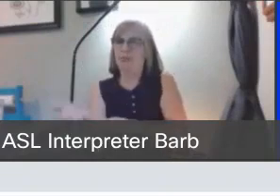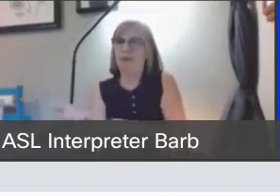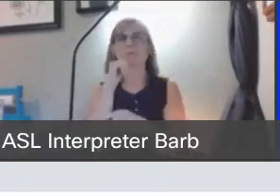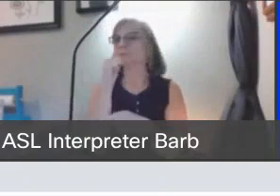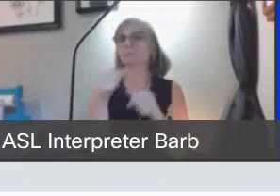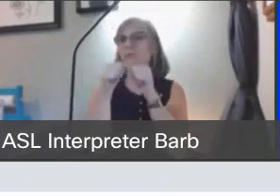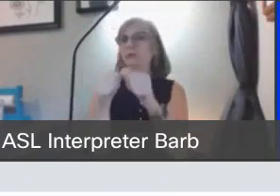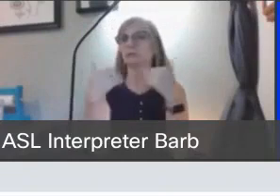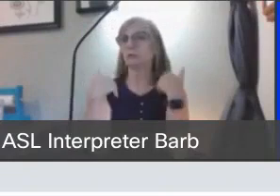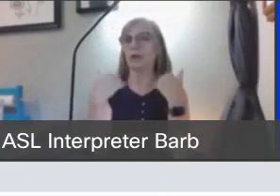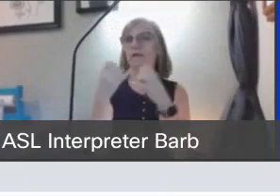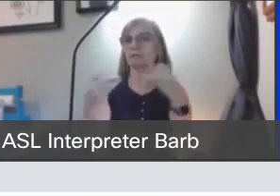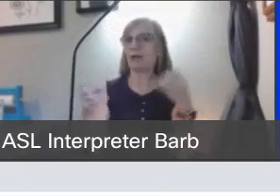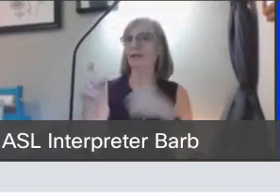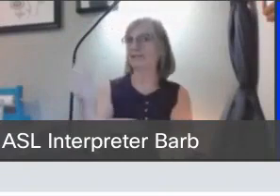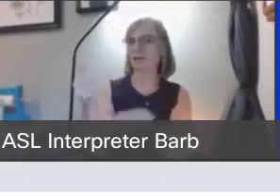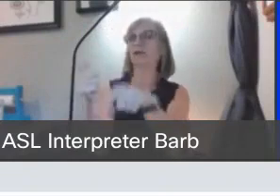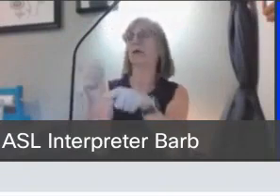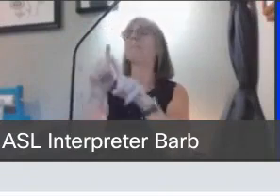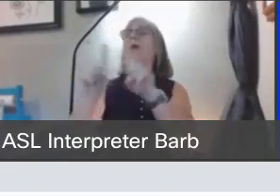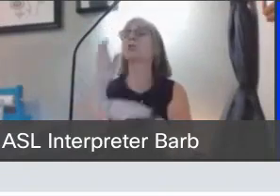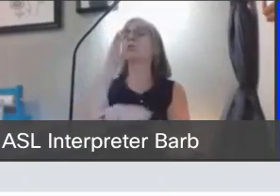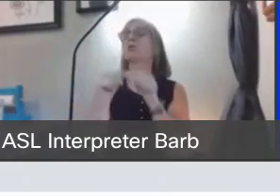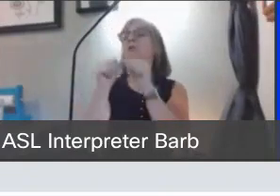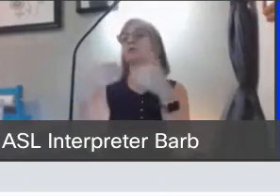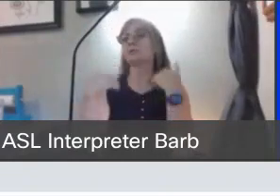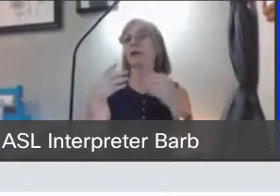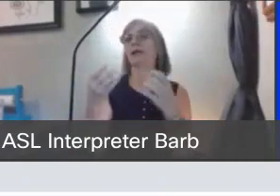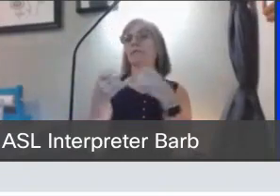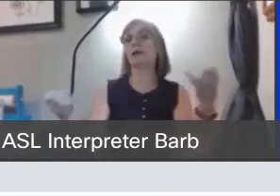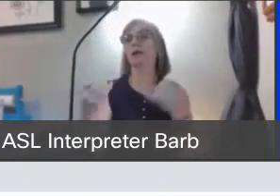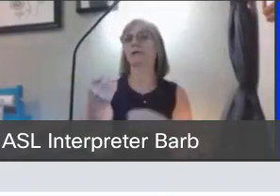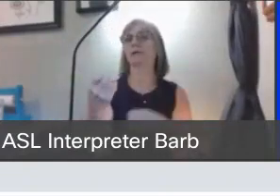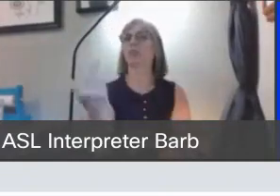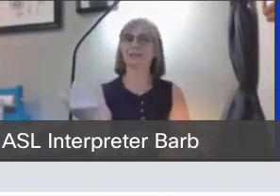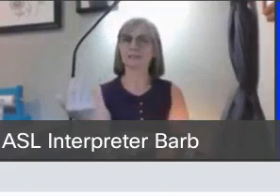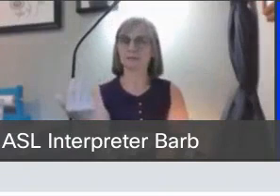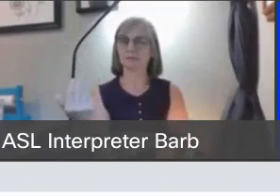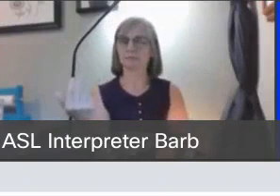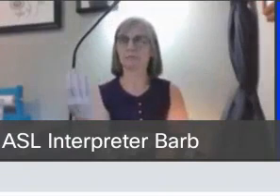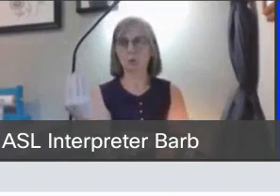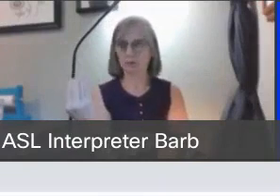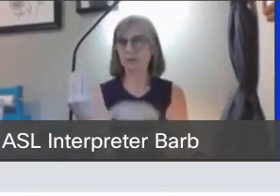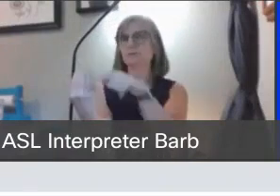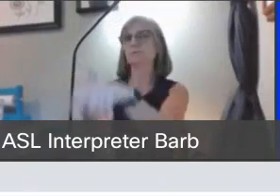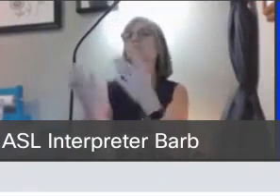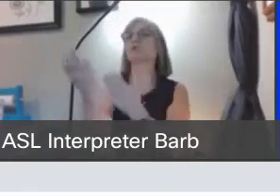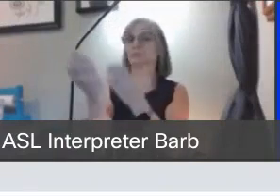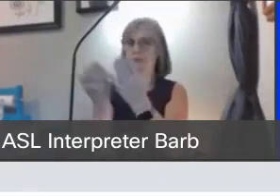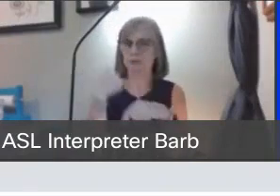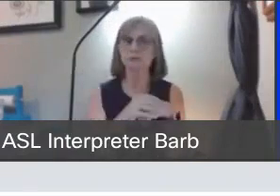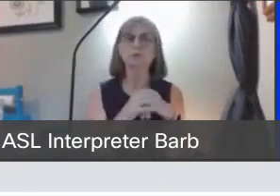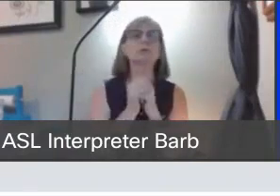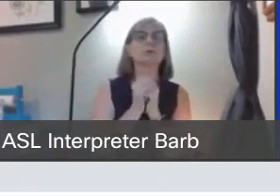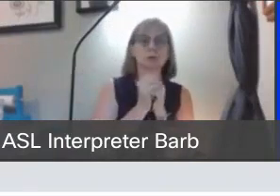continue to have the Line 14 service that serves Hawthorne. And then at this location also, since the Line 2 is becoming